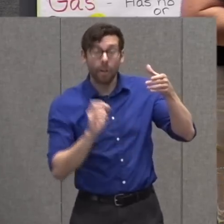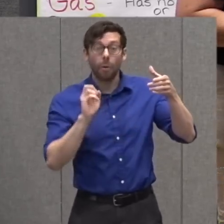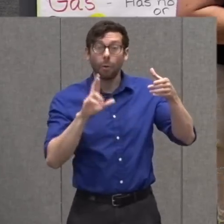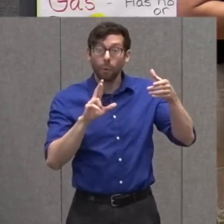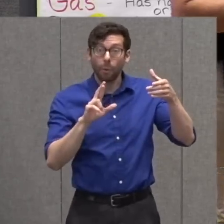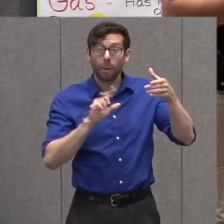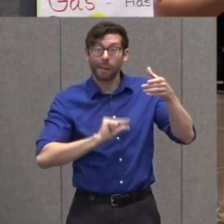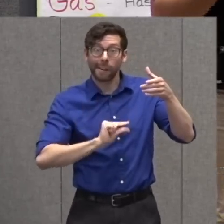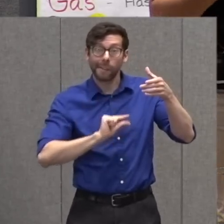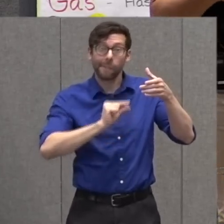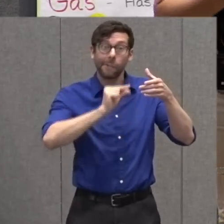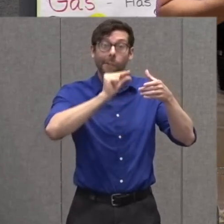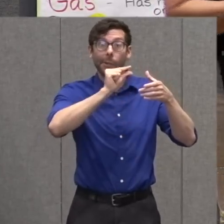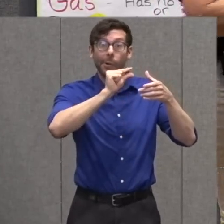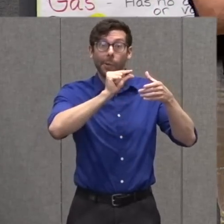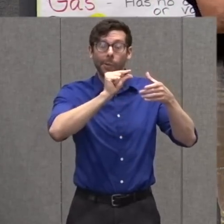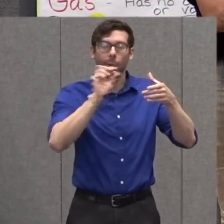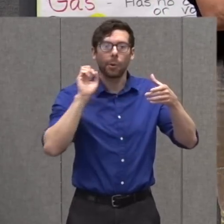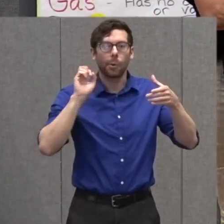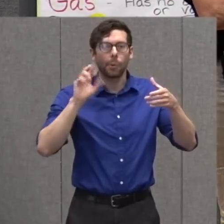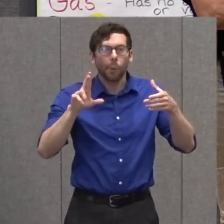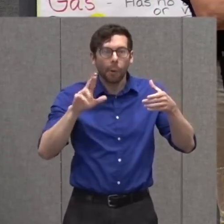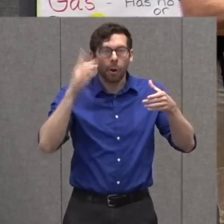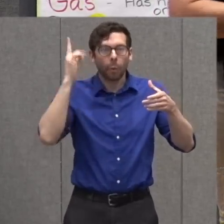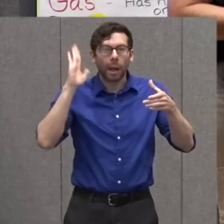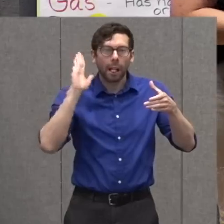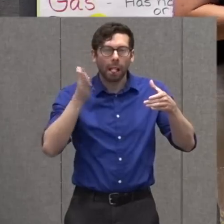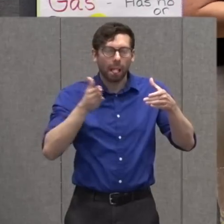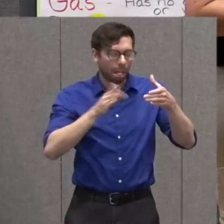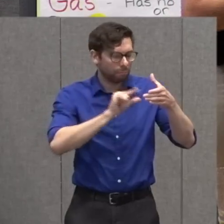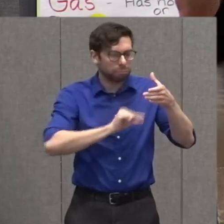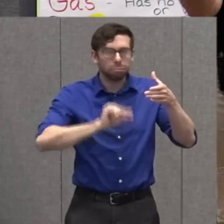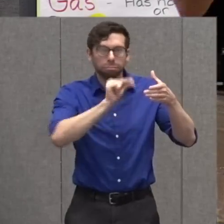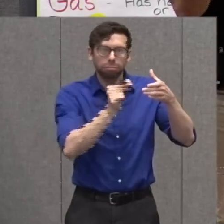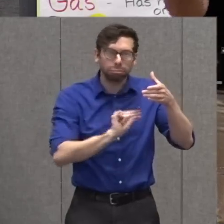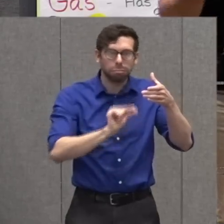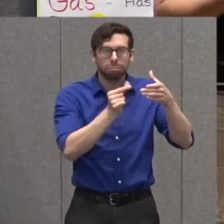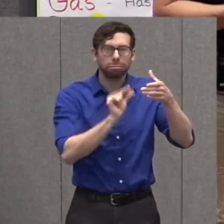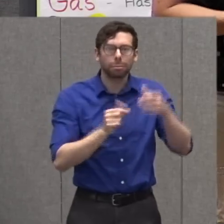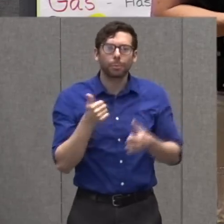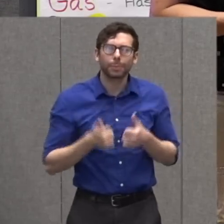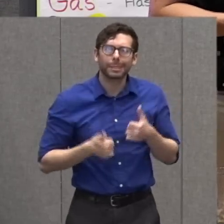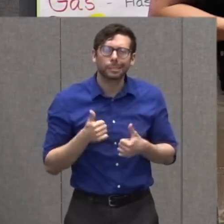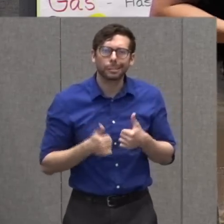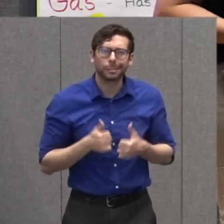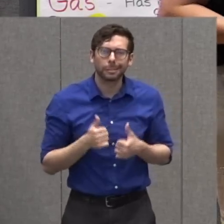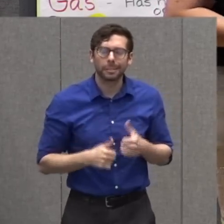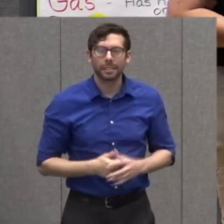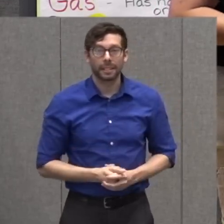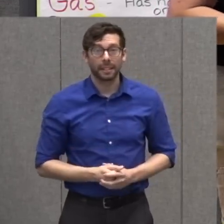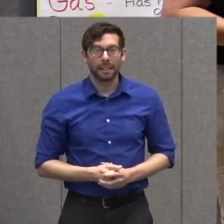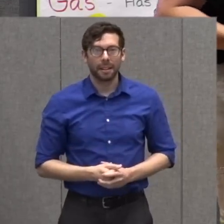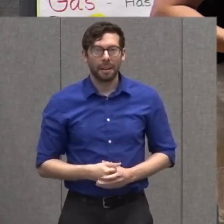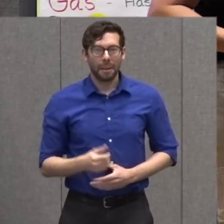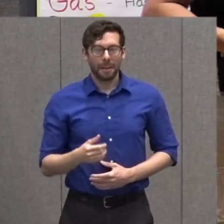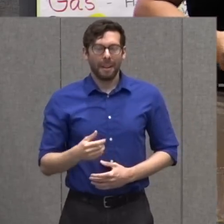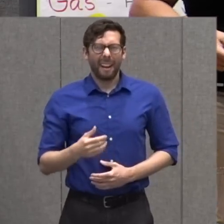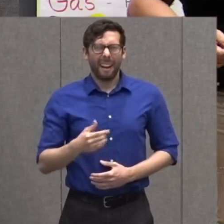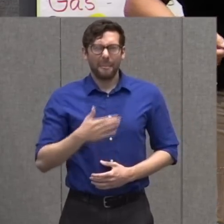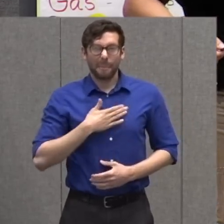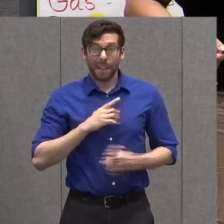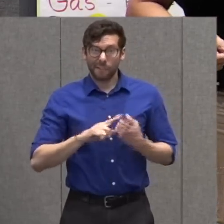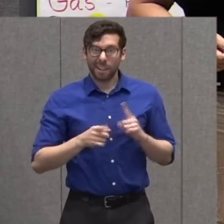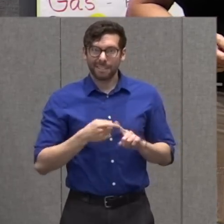going to dance. Now, I've asked some friends in my area here, and we've already added